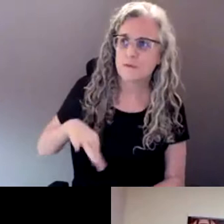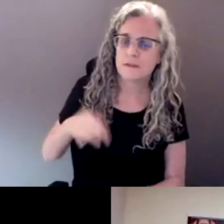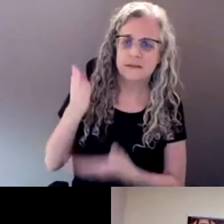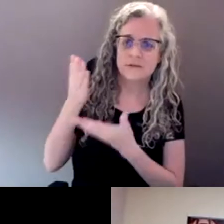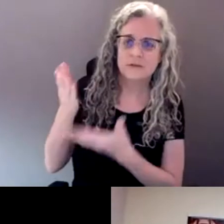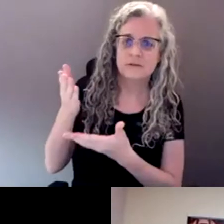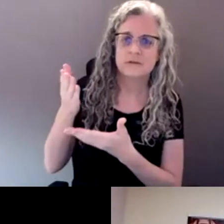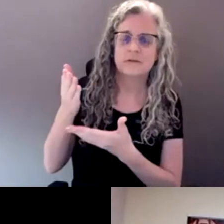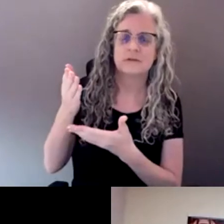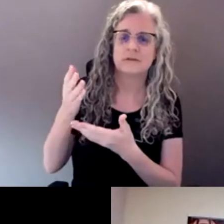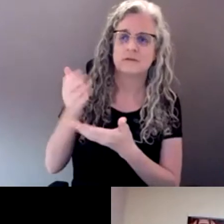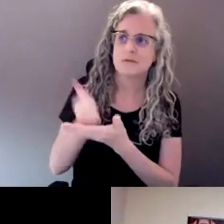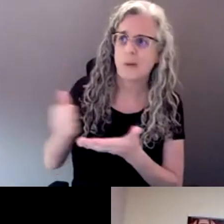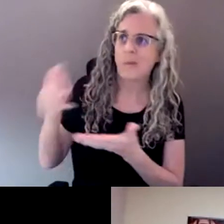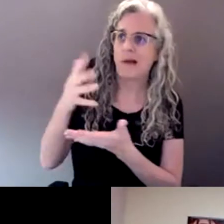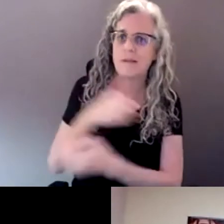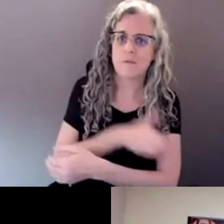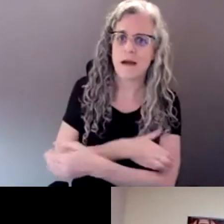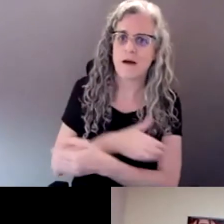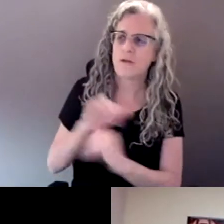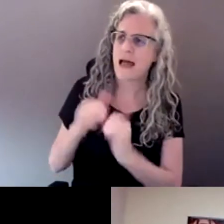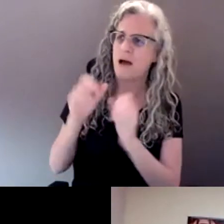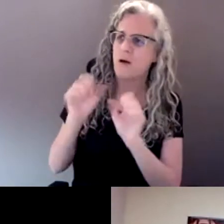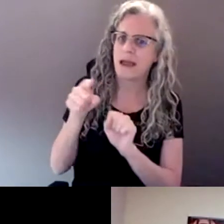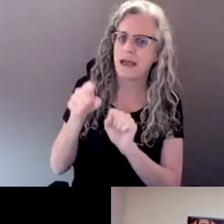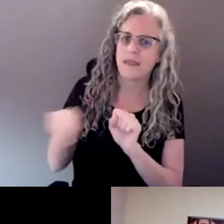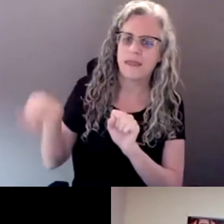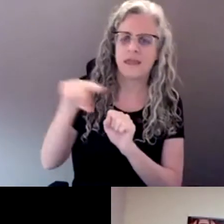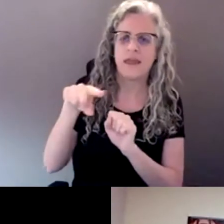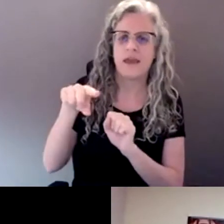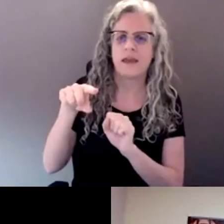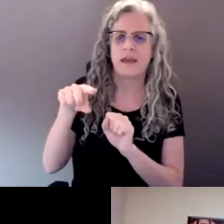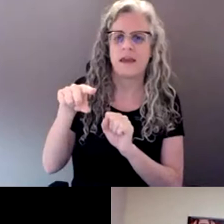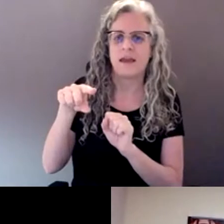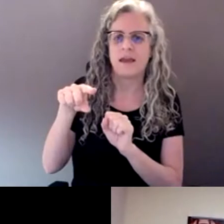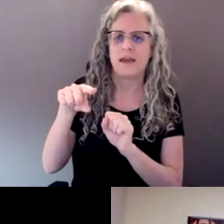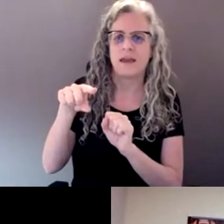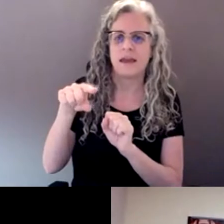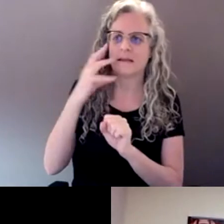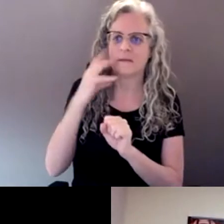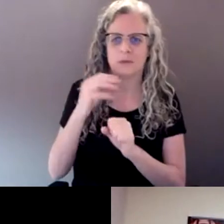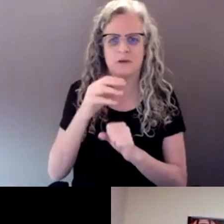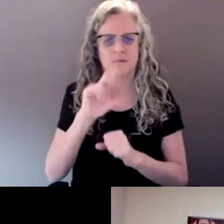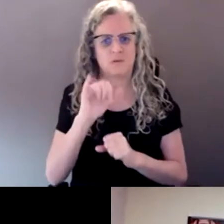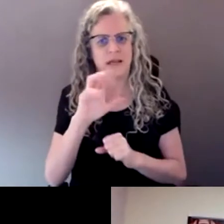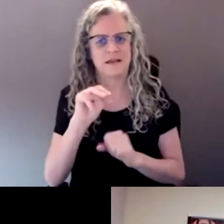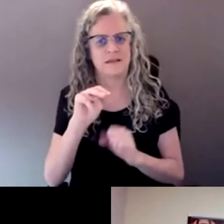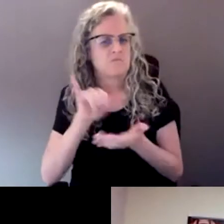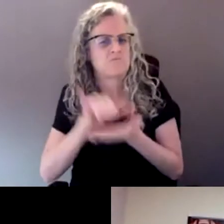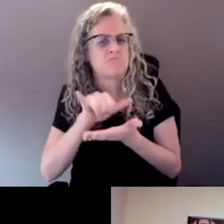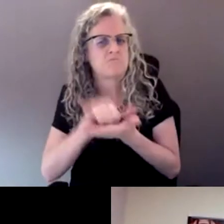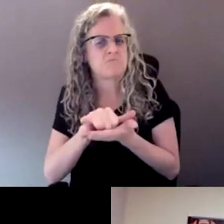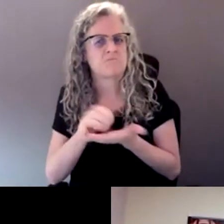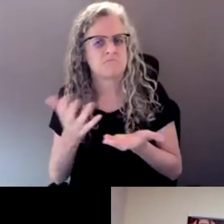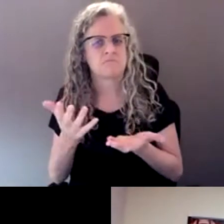amongst the affluent and the powerful be the subject of racism?